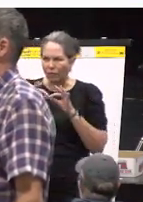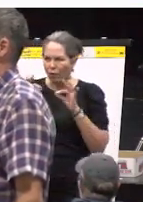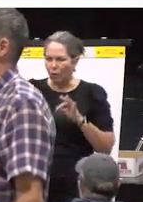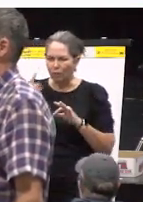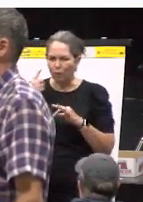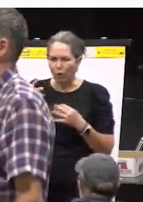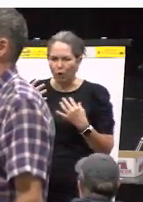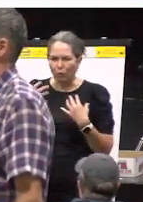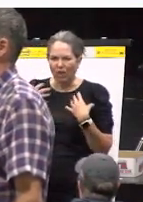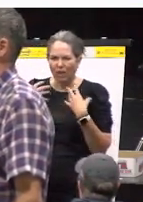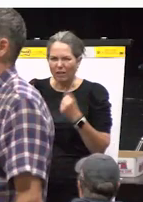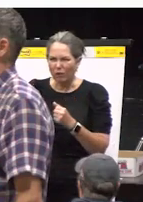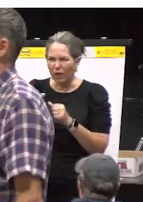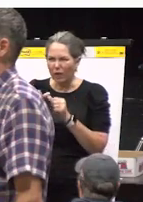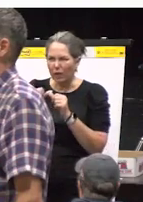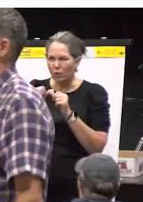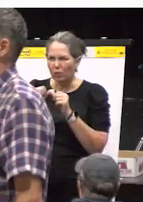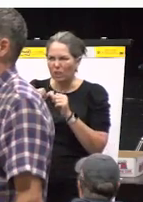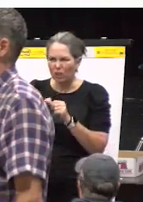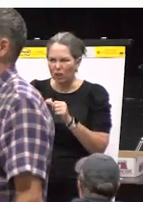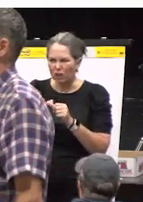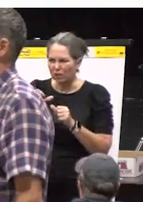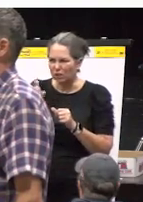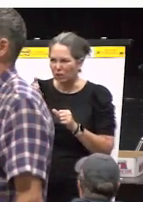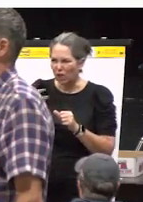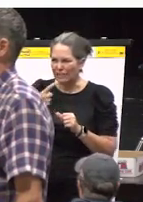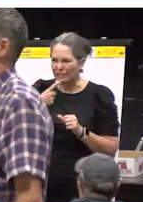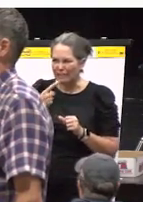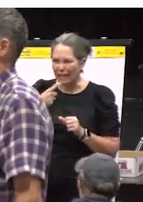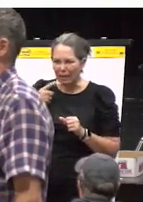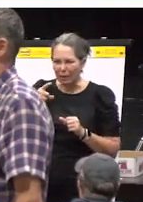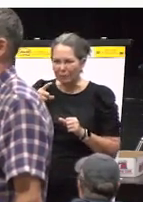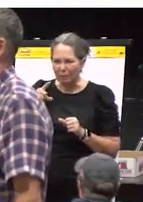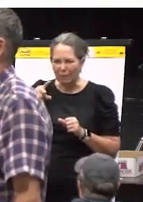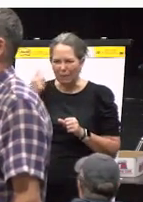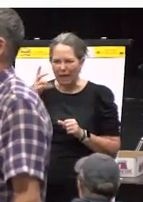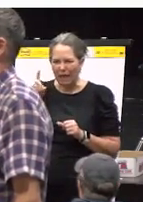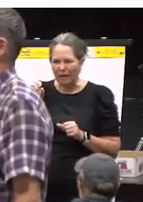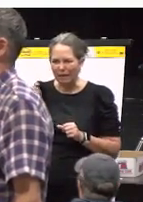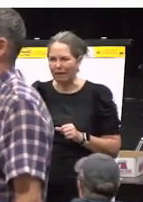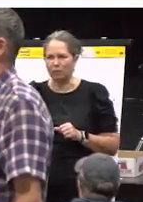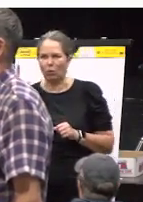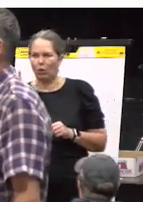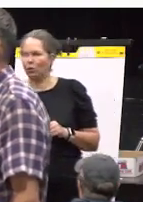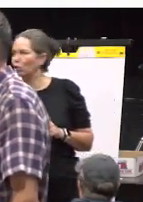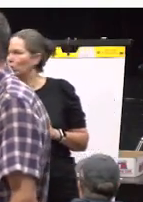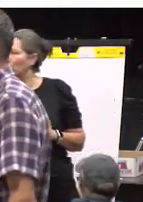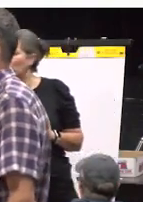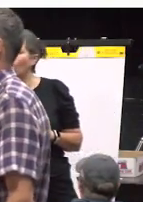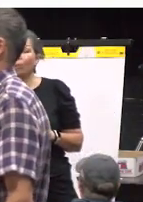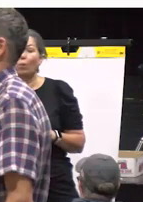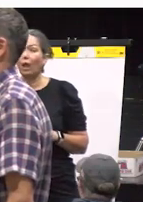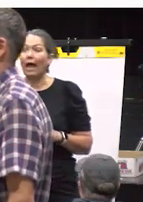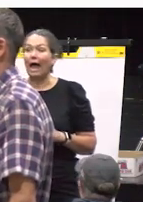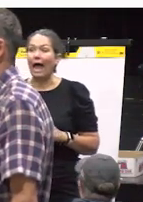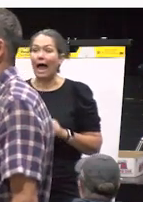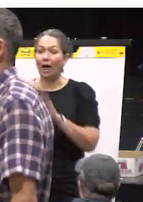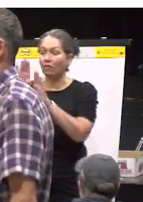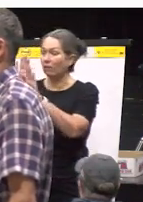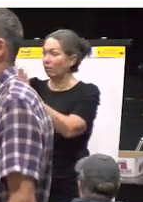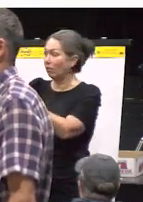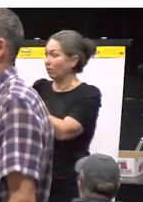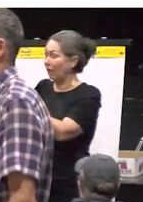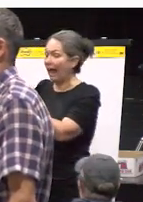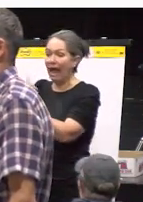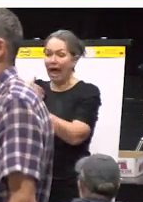case. So should I save my dots for something else? That's a question for you. There is going to be this overarching